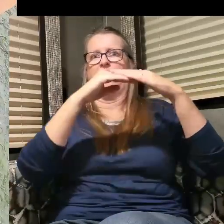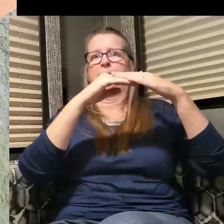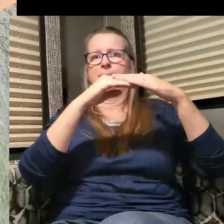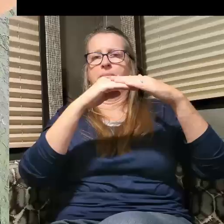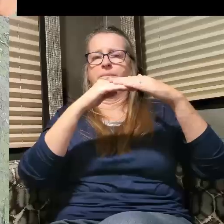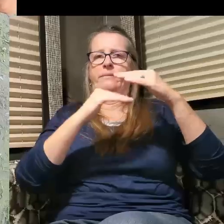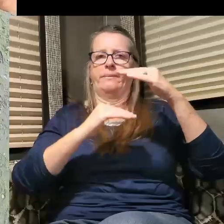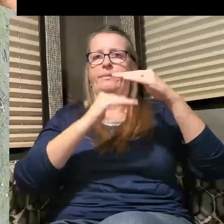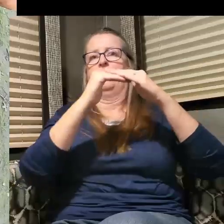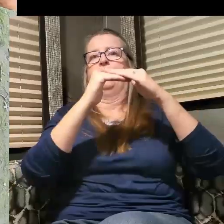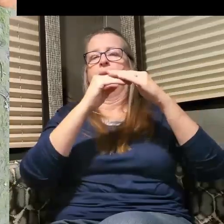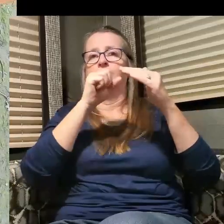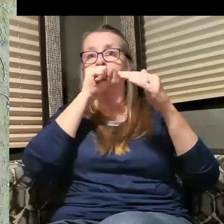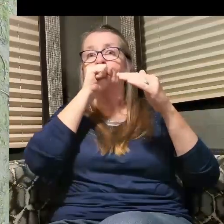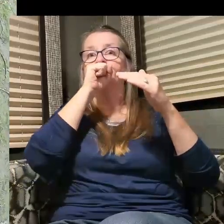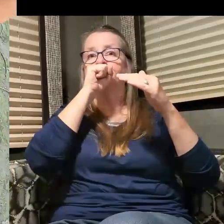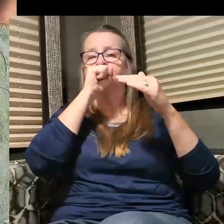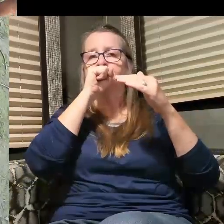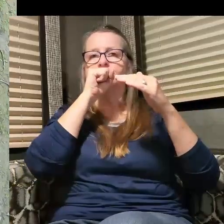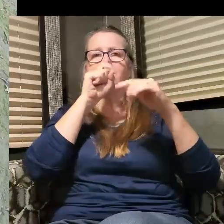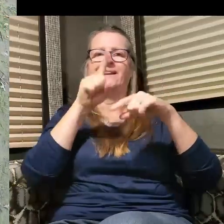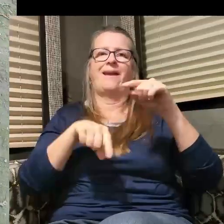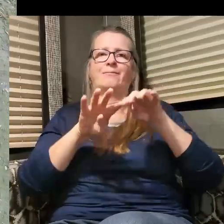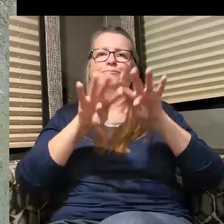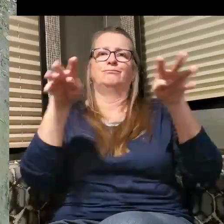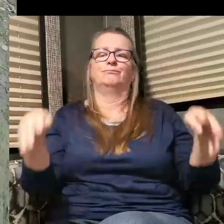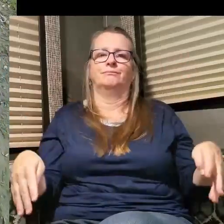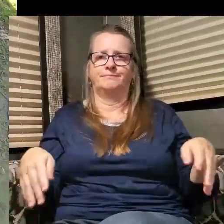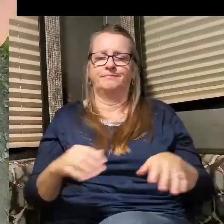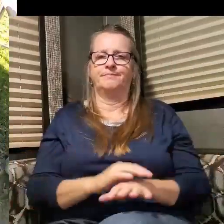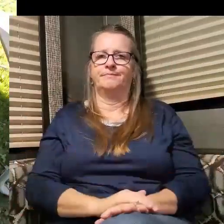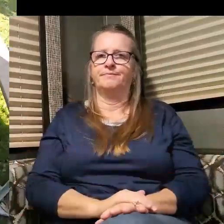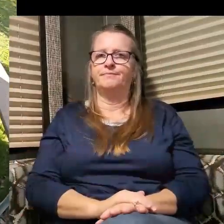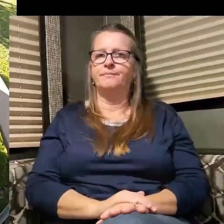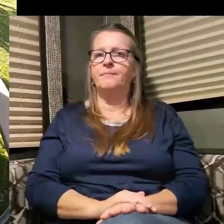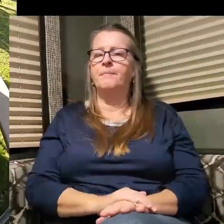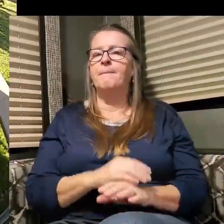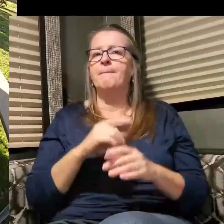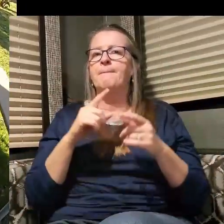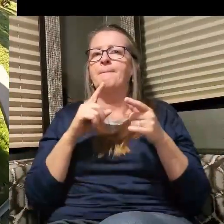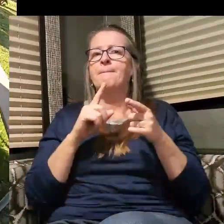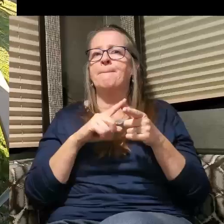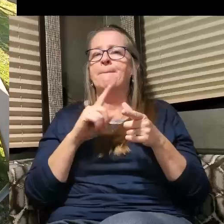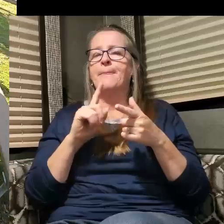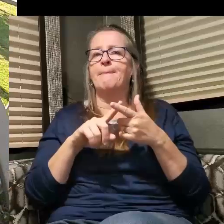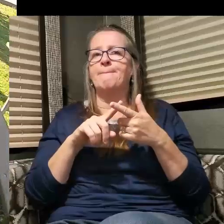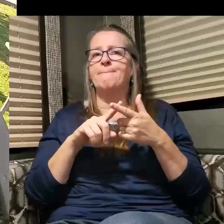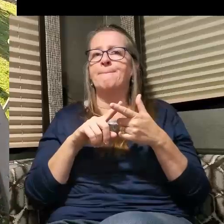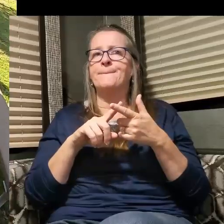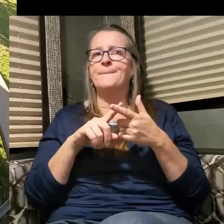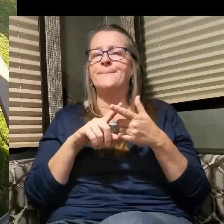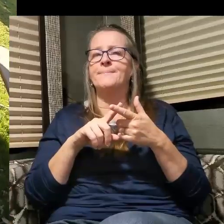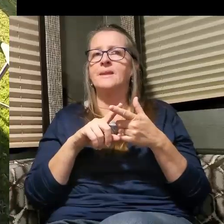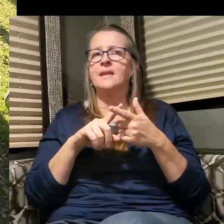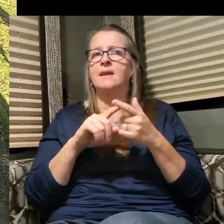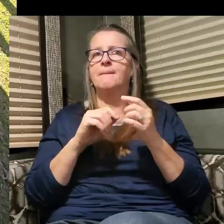really grab it, but anyways, it raises up when it's full and it seals it so it doesn't overflow. And then over